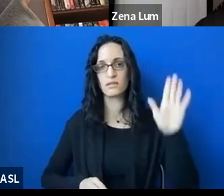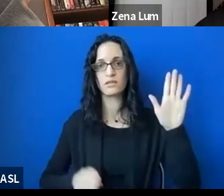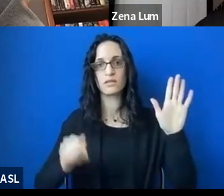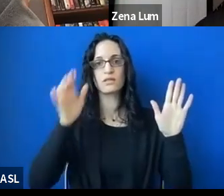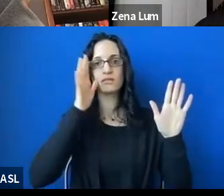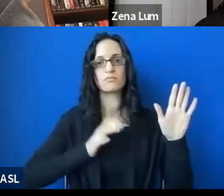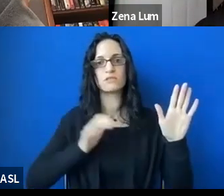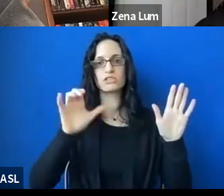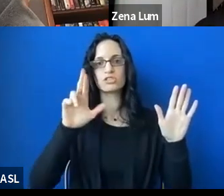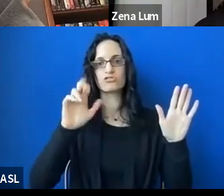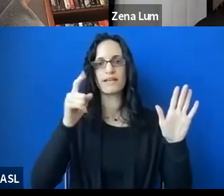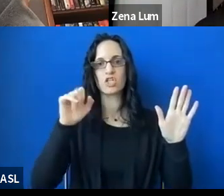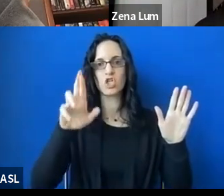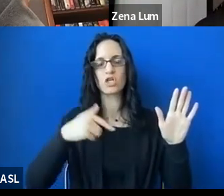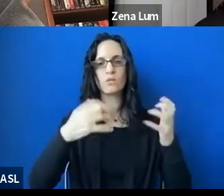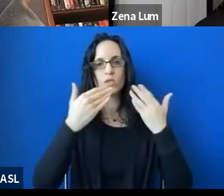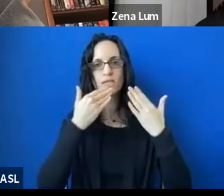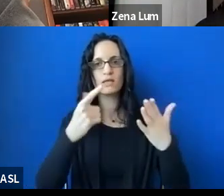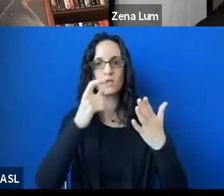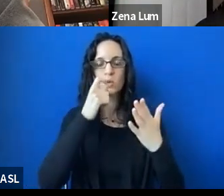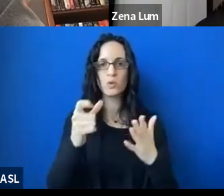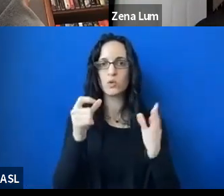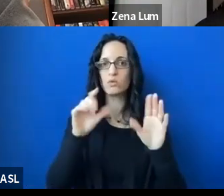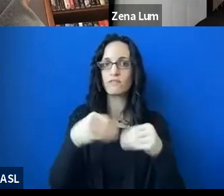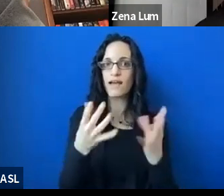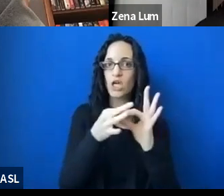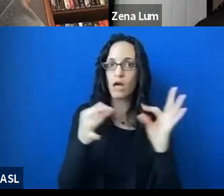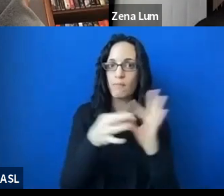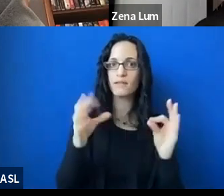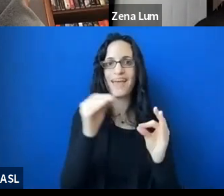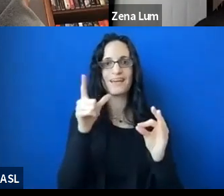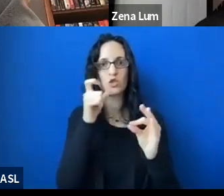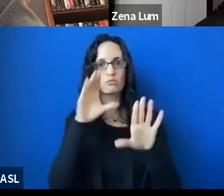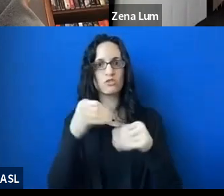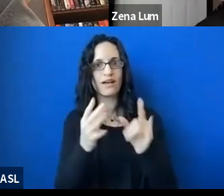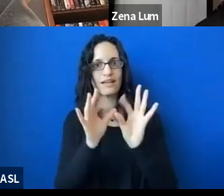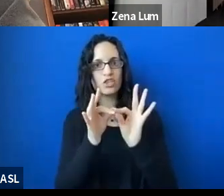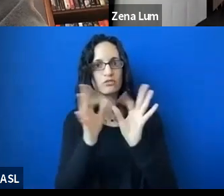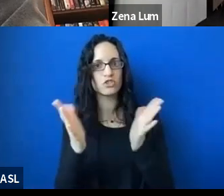those who testified and those who provided interpretation. Thank you. Thank you, Mr. Krieger.